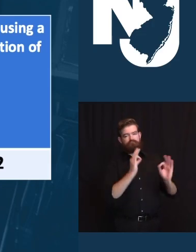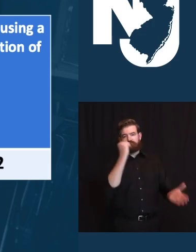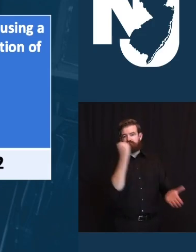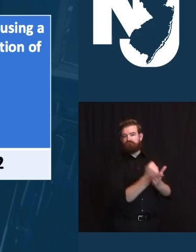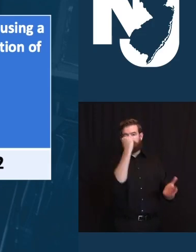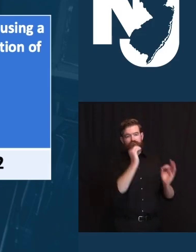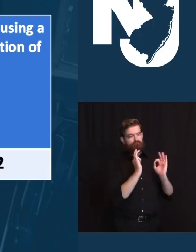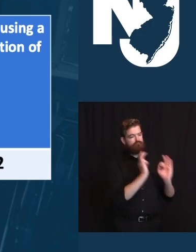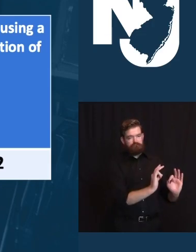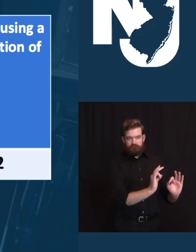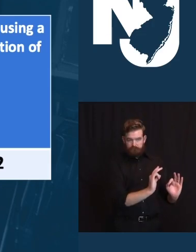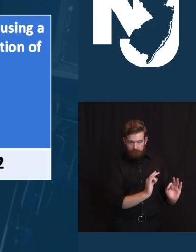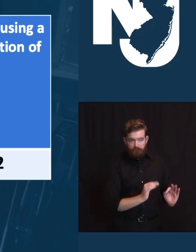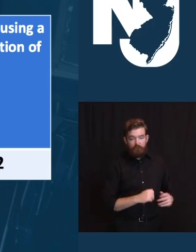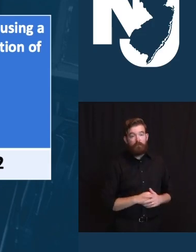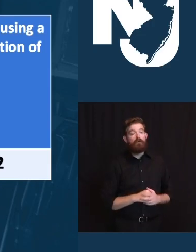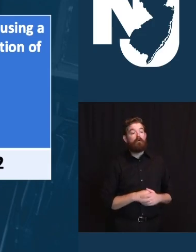person.